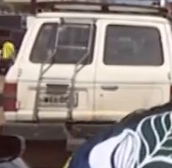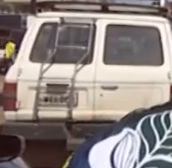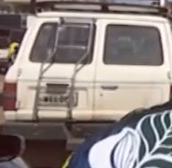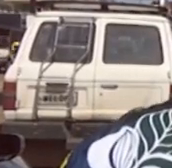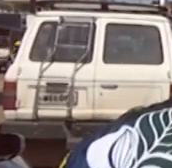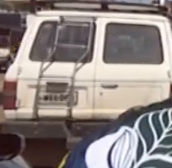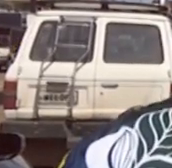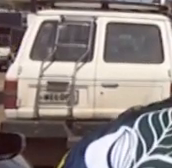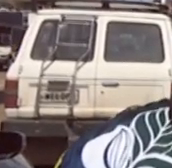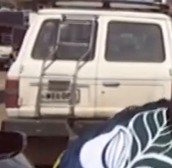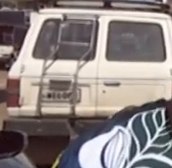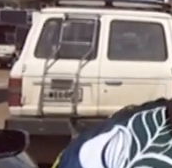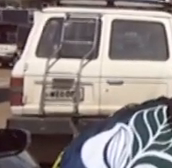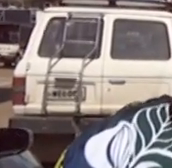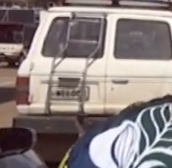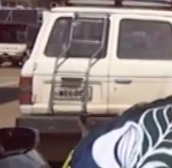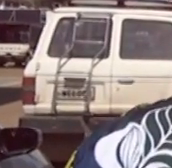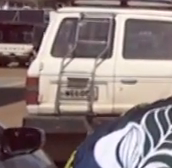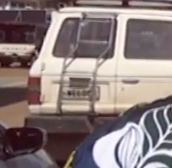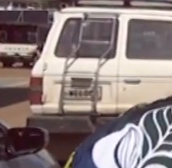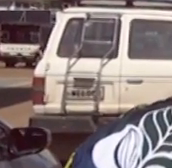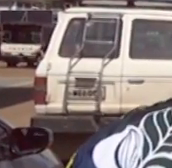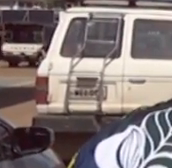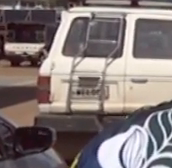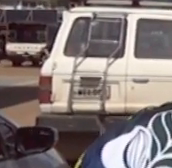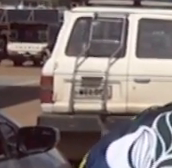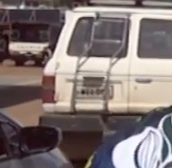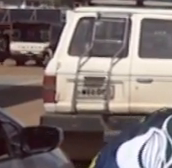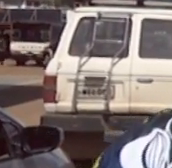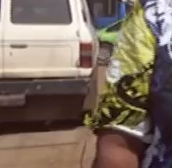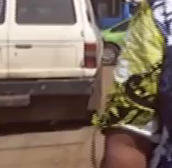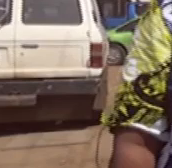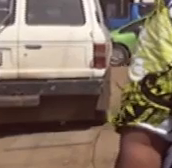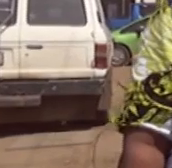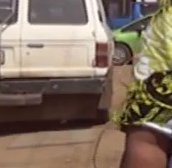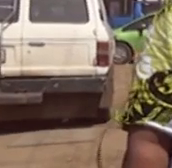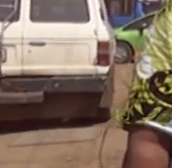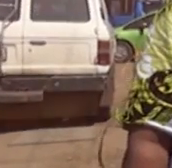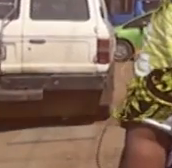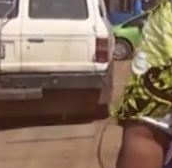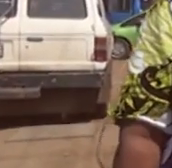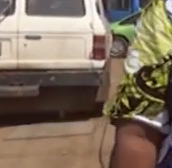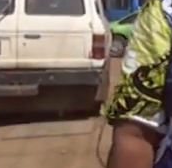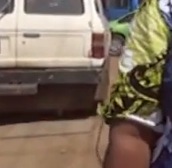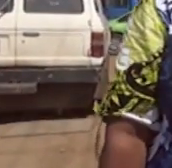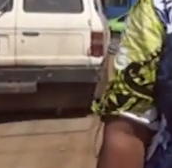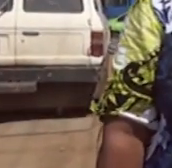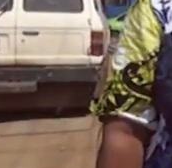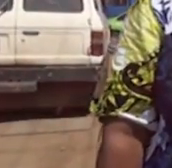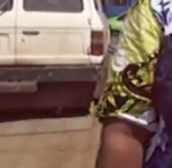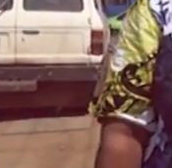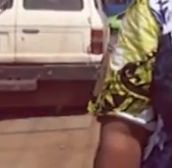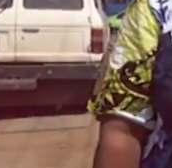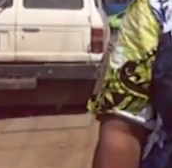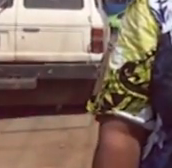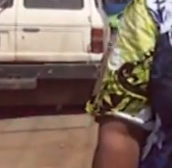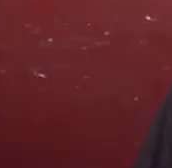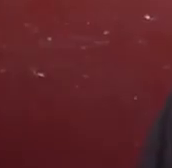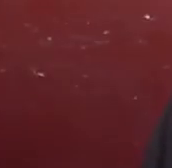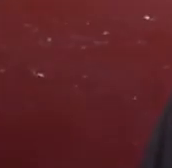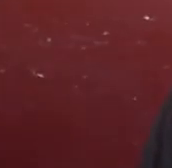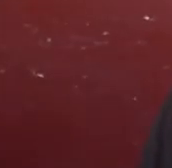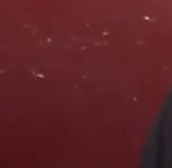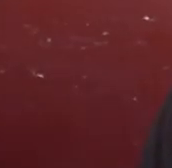I'm Jessie Masoliva. I'm from Labindam, but I live in Mombasa. I like listening to Gold FM. Only the classic